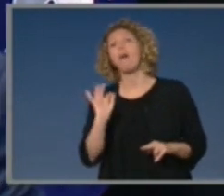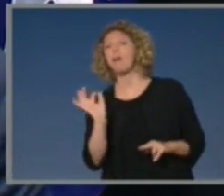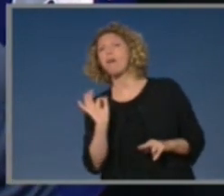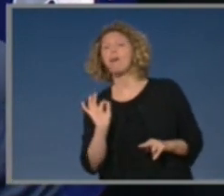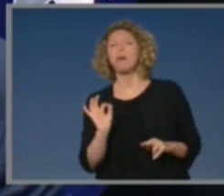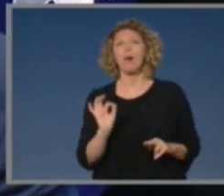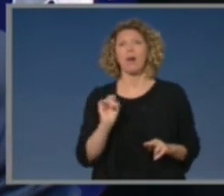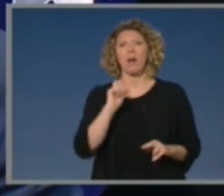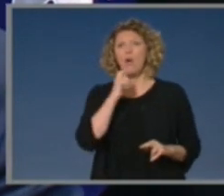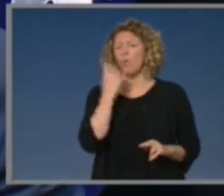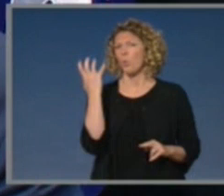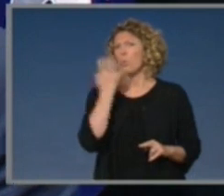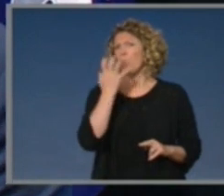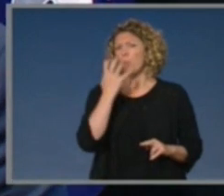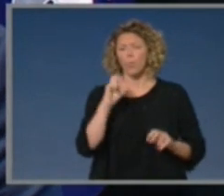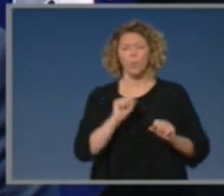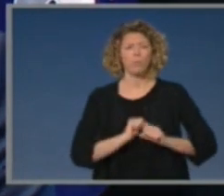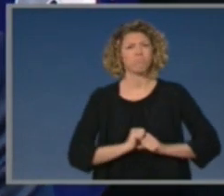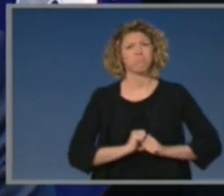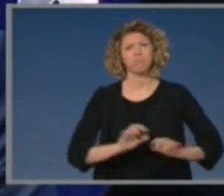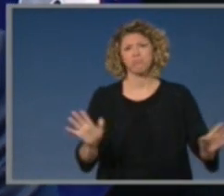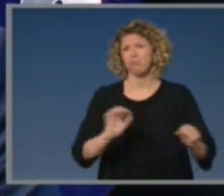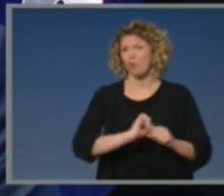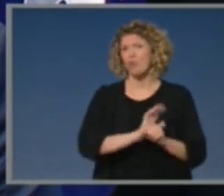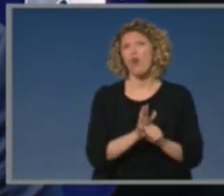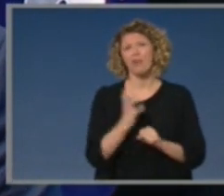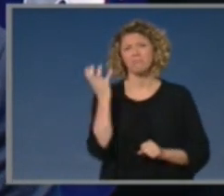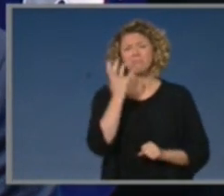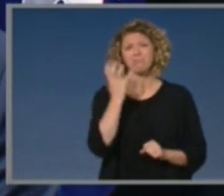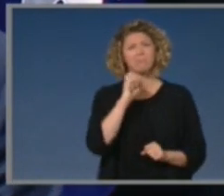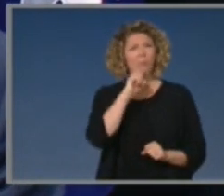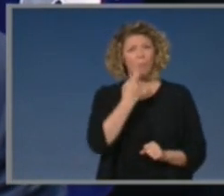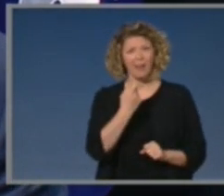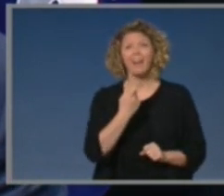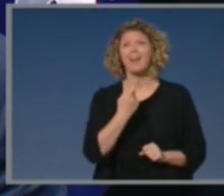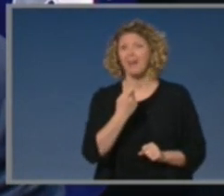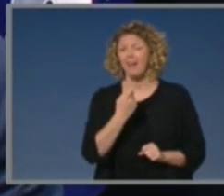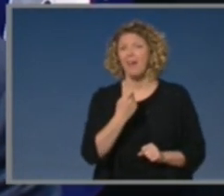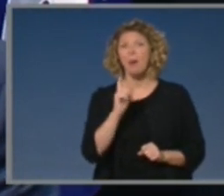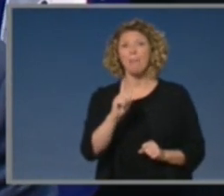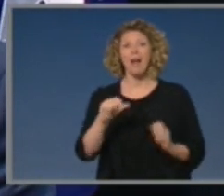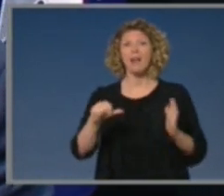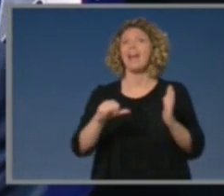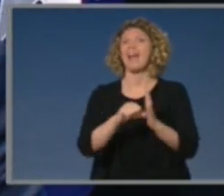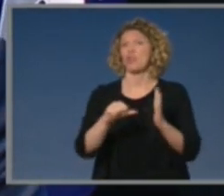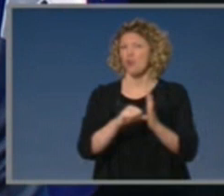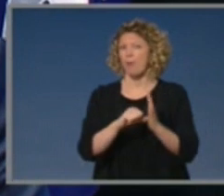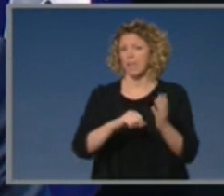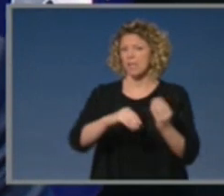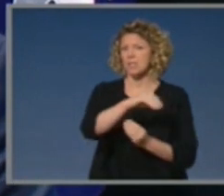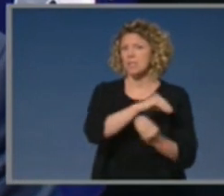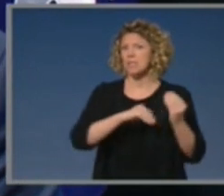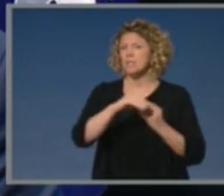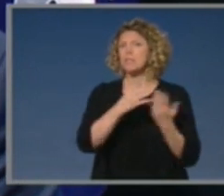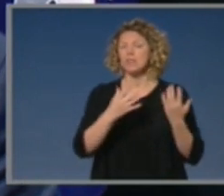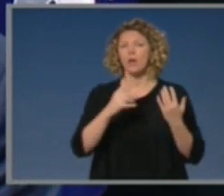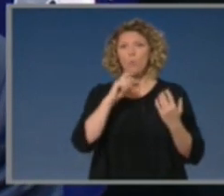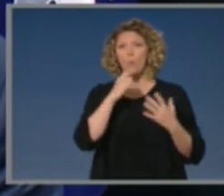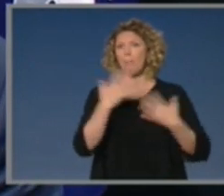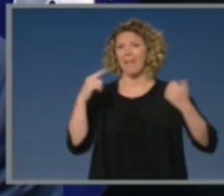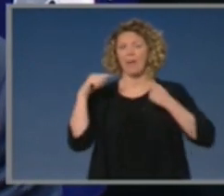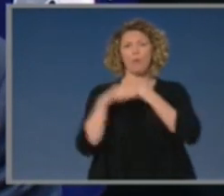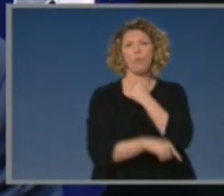impact been disastrous, but the economic cost would have been even greater than what we're